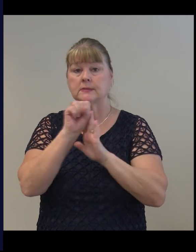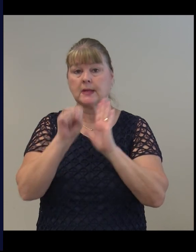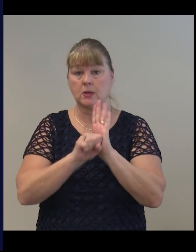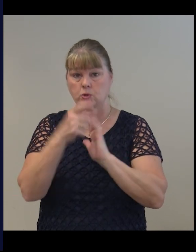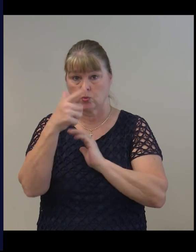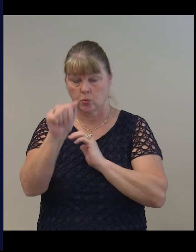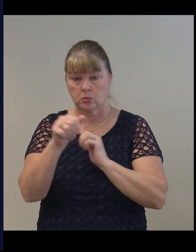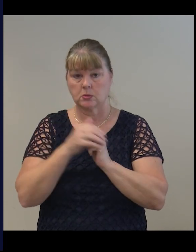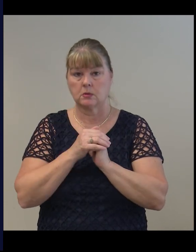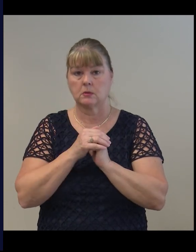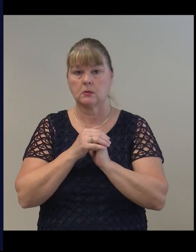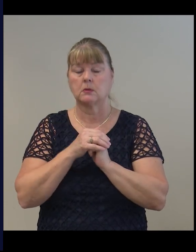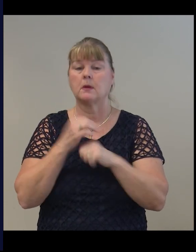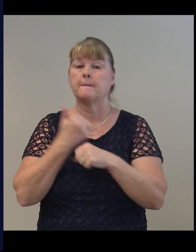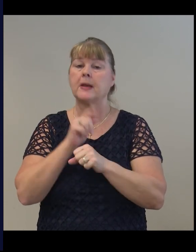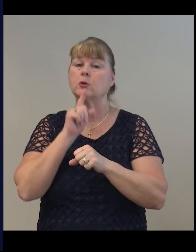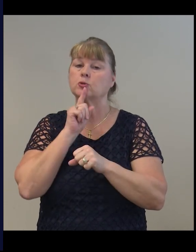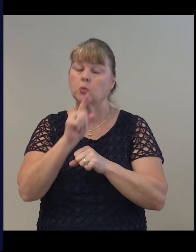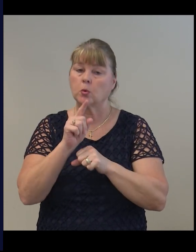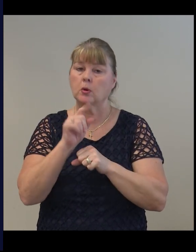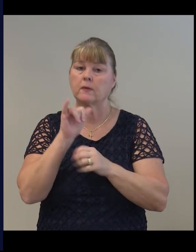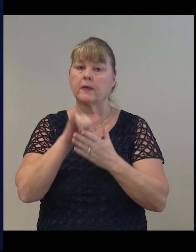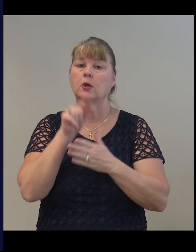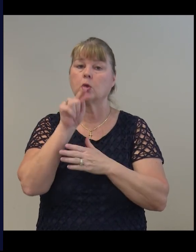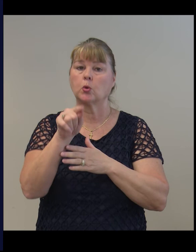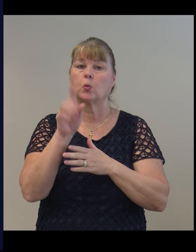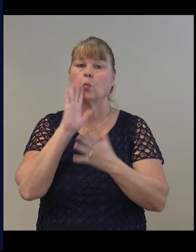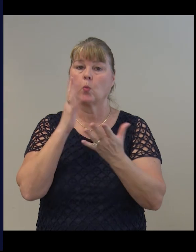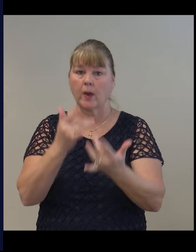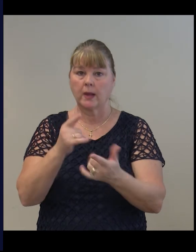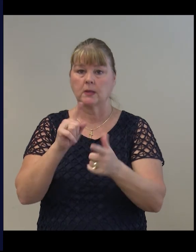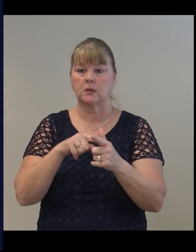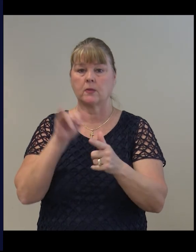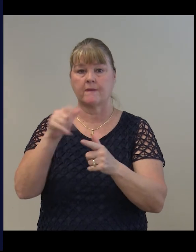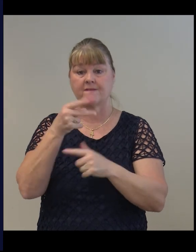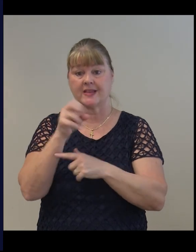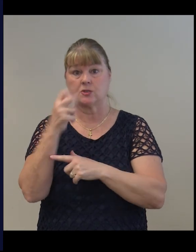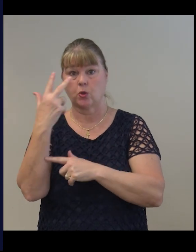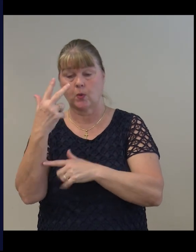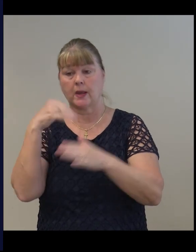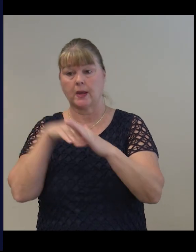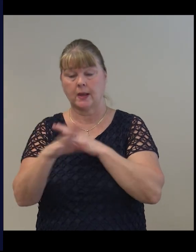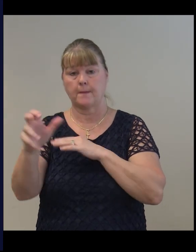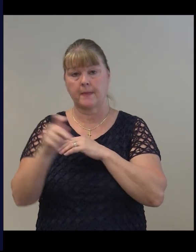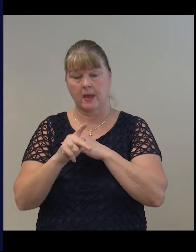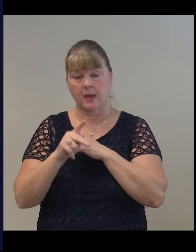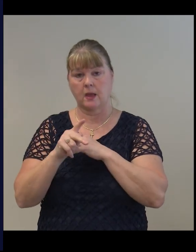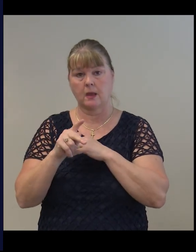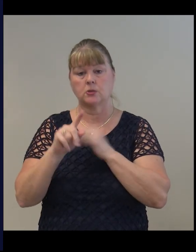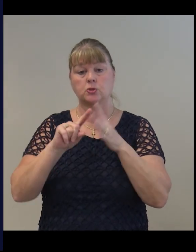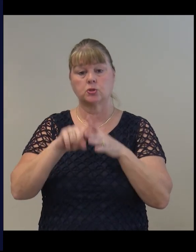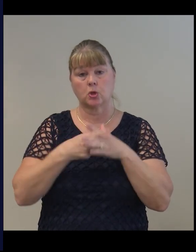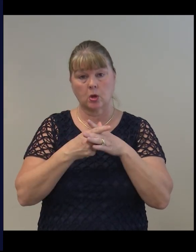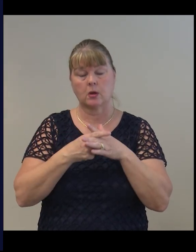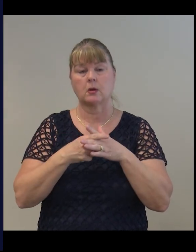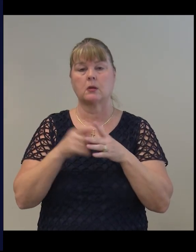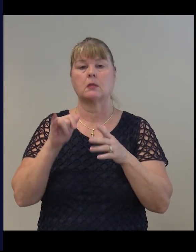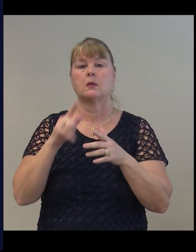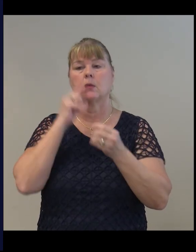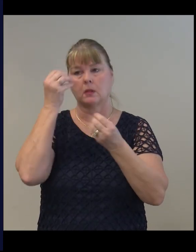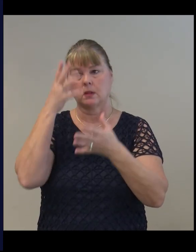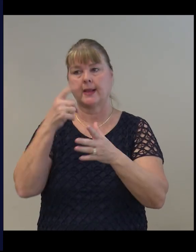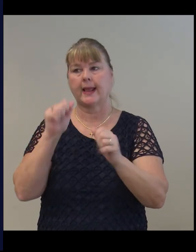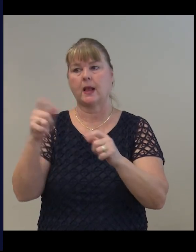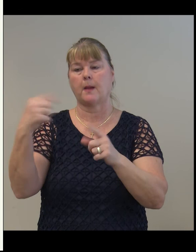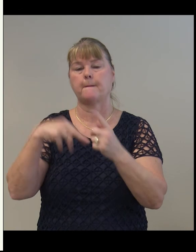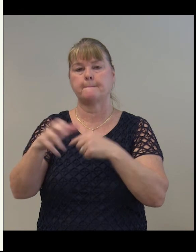by the state of Georgia, but make sure that you're just waiting until that phased reentry starts and we hit the phase in